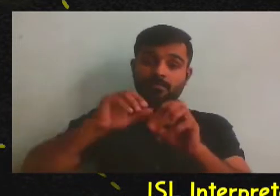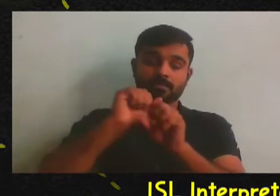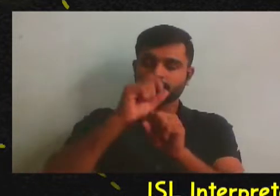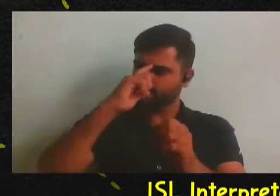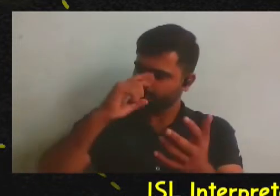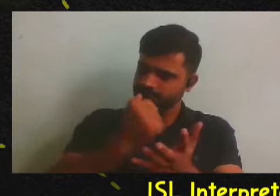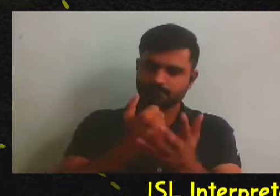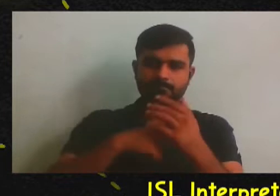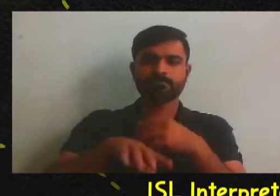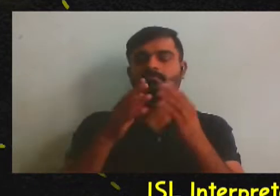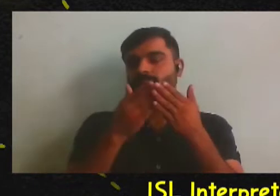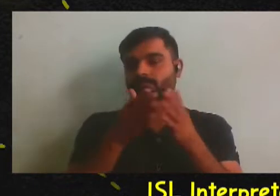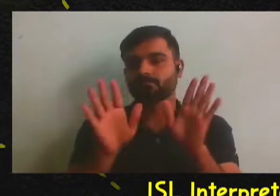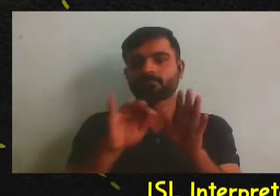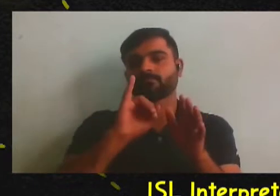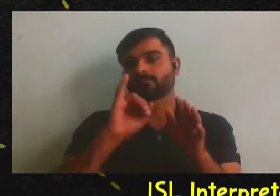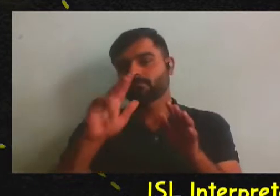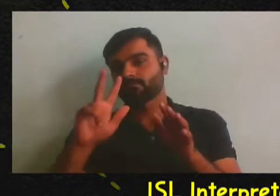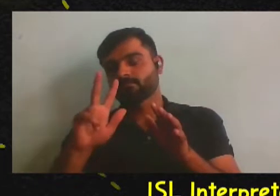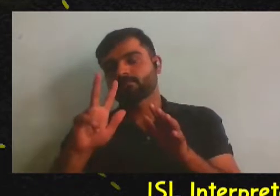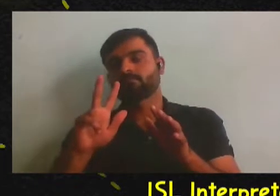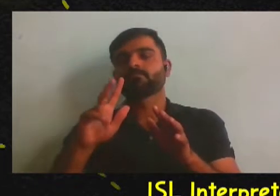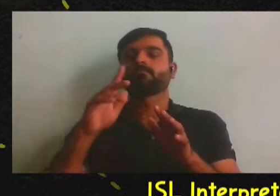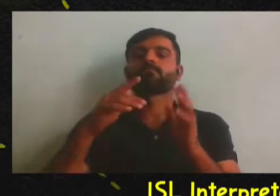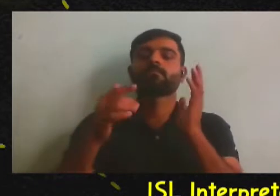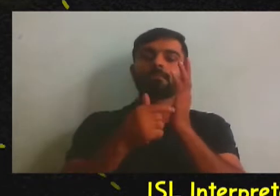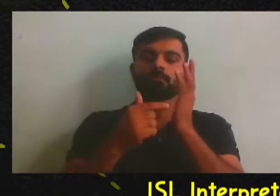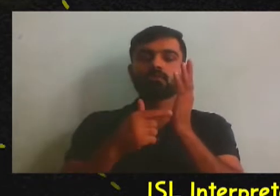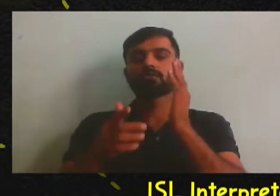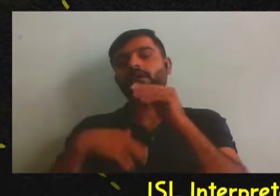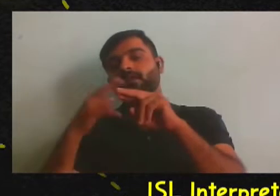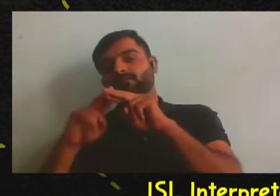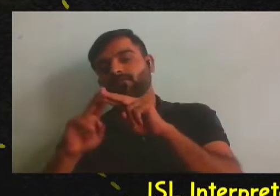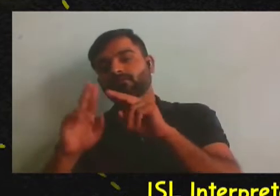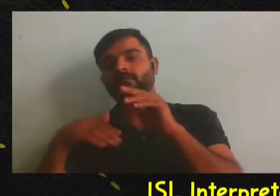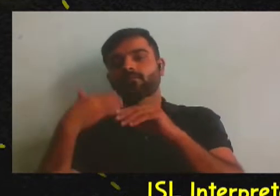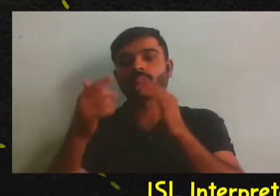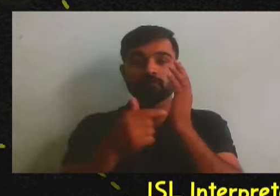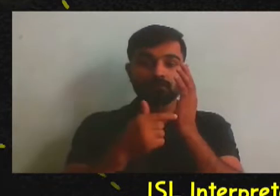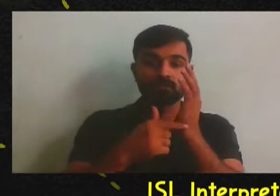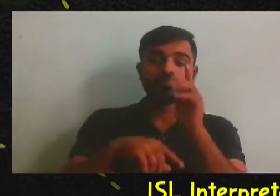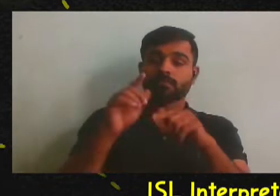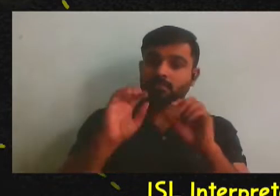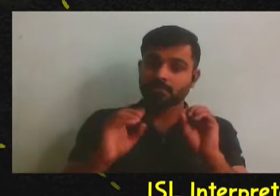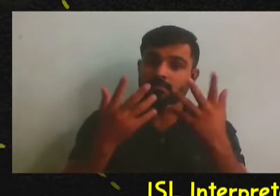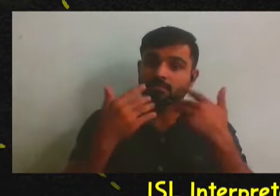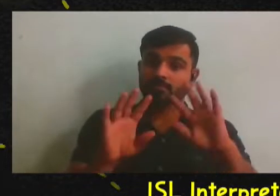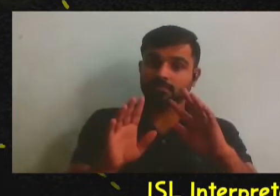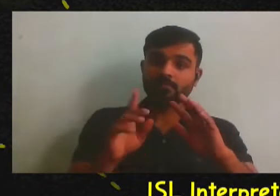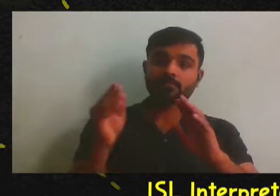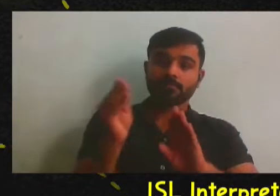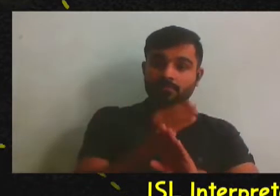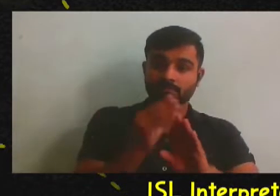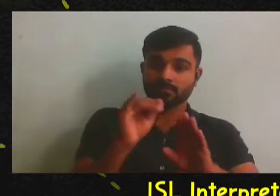decided we will open 6 to 8 p.m. on Tuesdays and Fridays. And on Tuesday, when we started, between